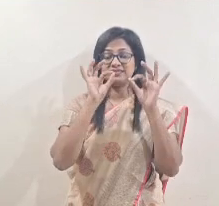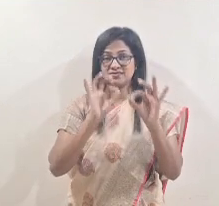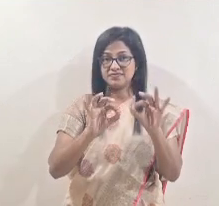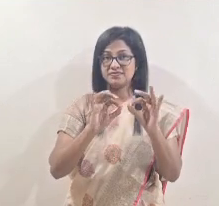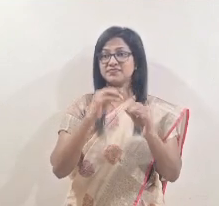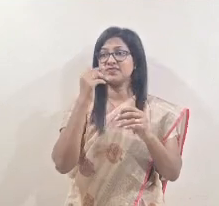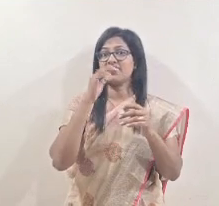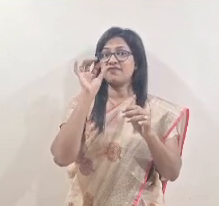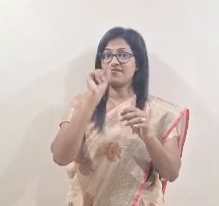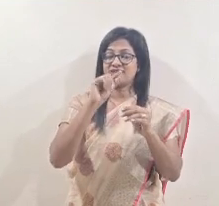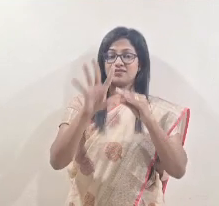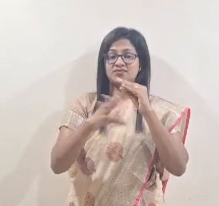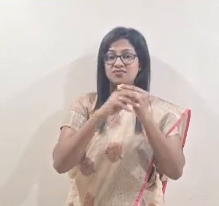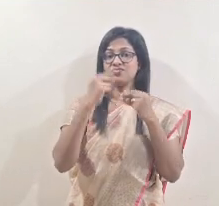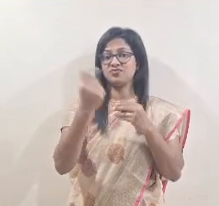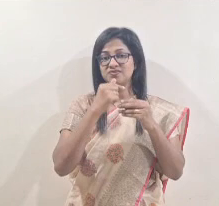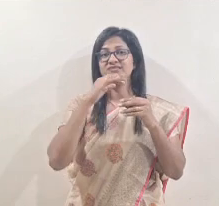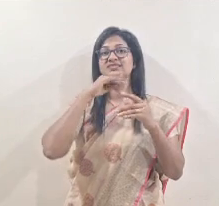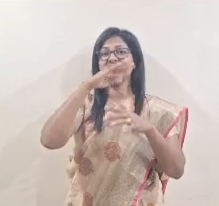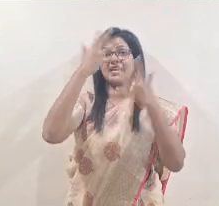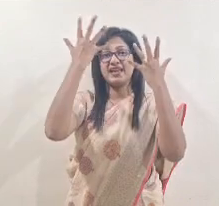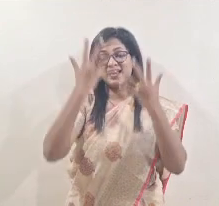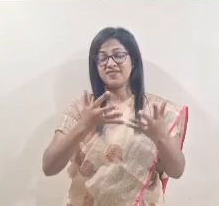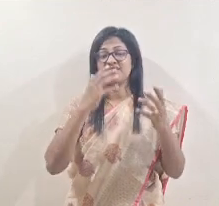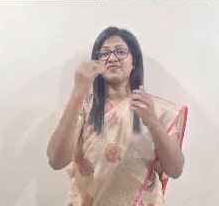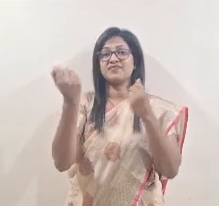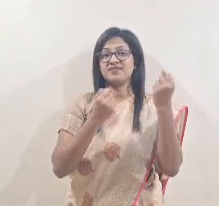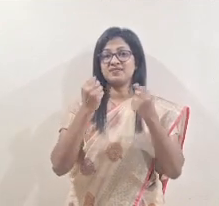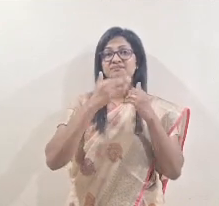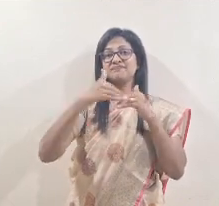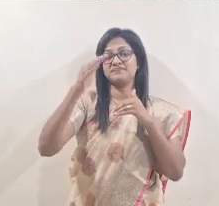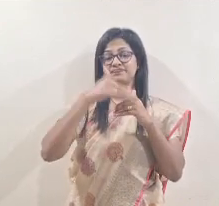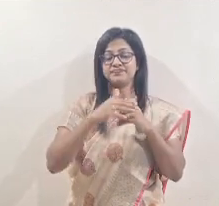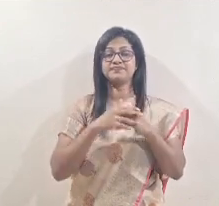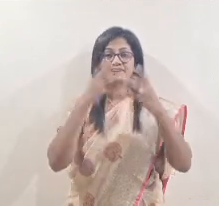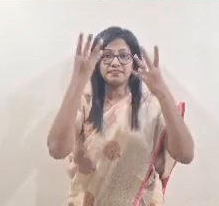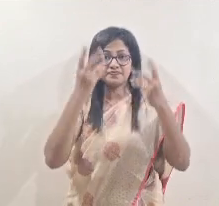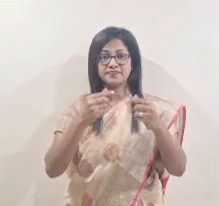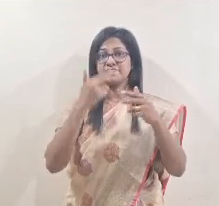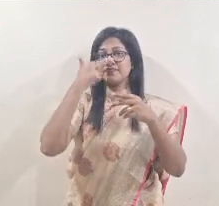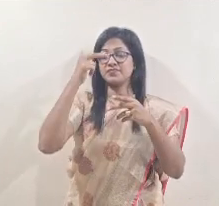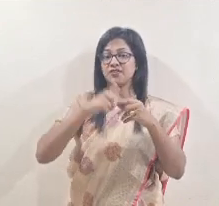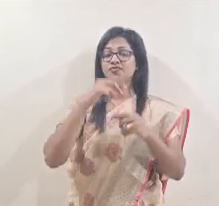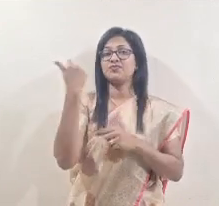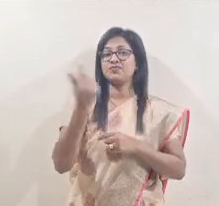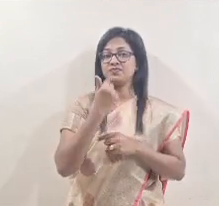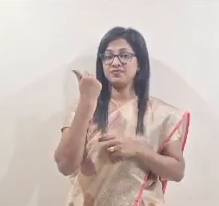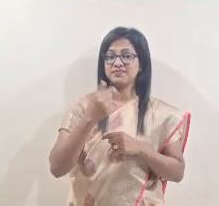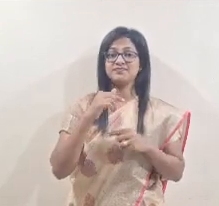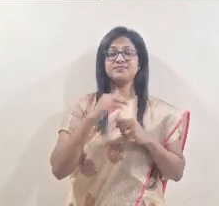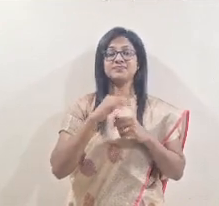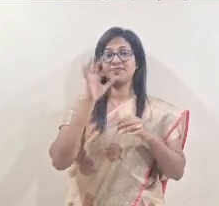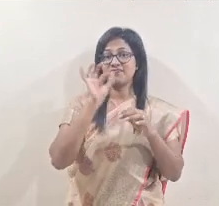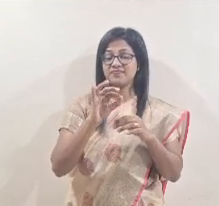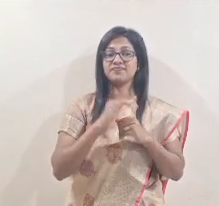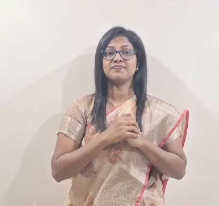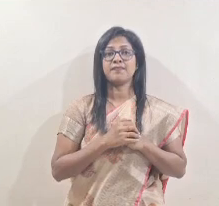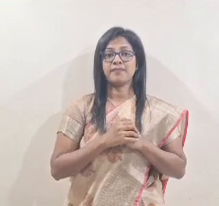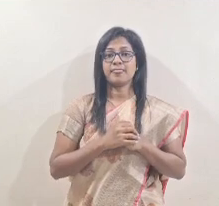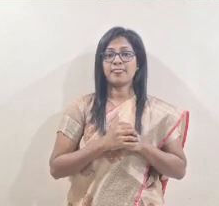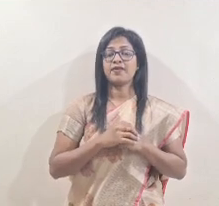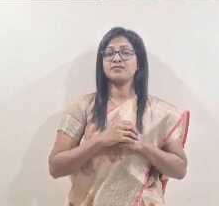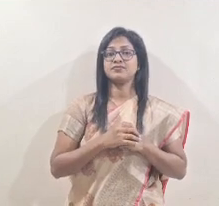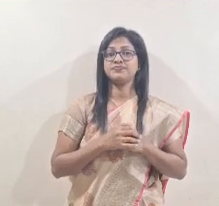are being used for estimating the emission of heavy metals. So here we are estimating the fuel consumption using the fuel consumption factor,